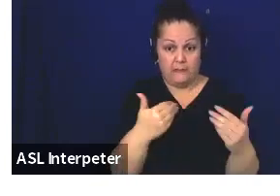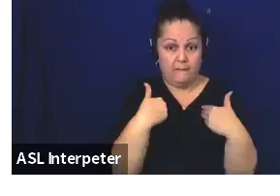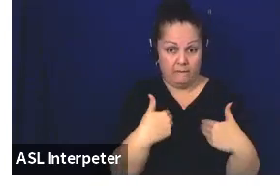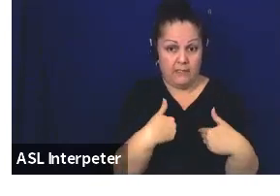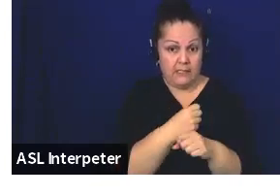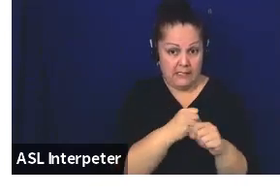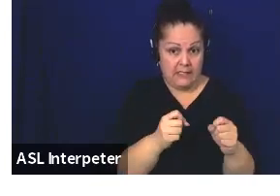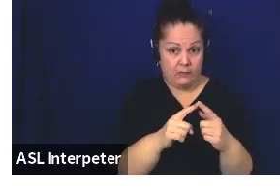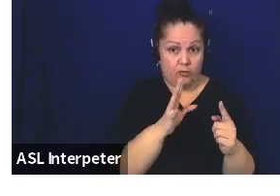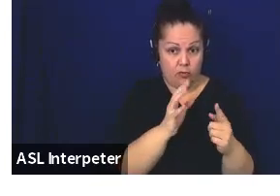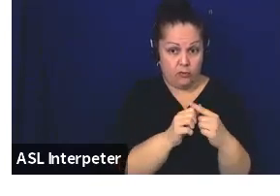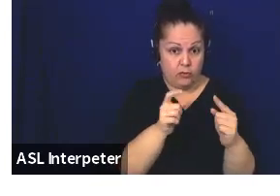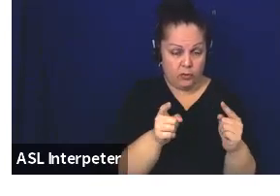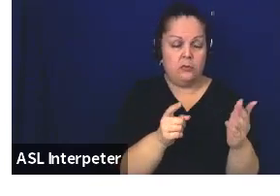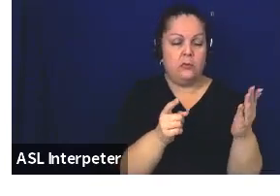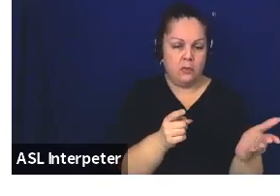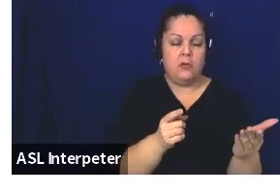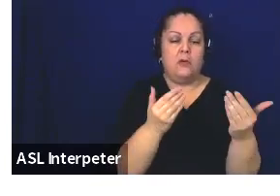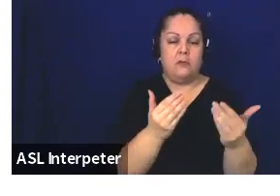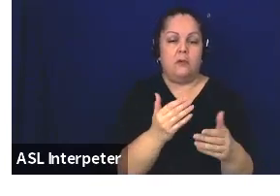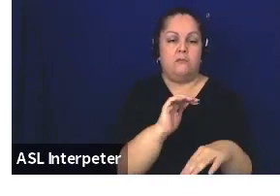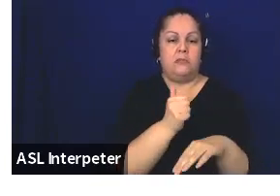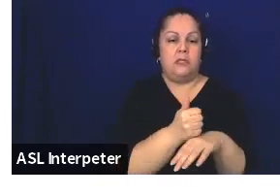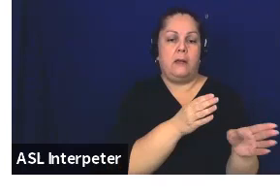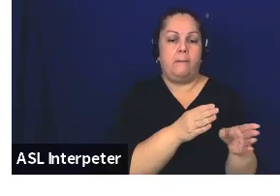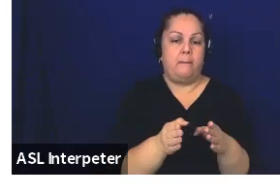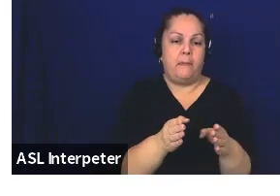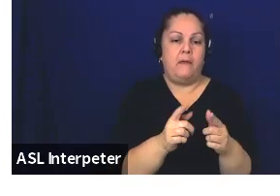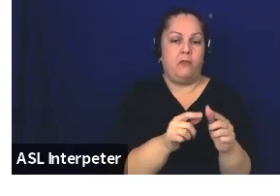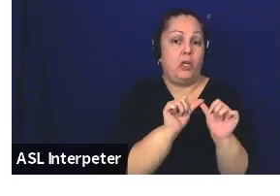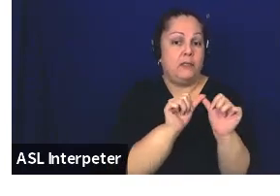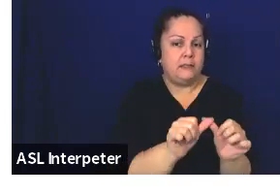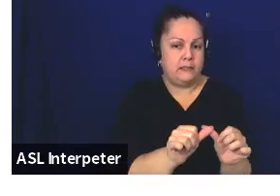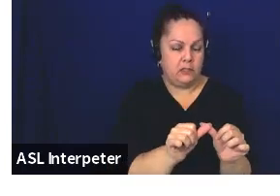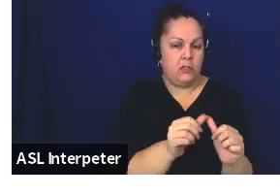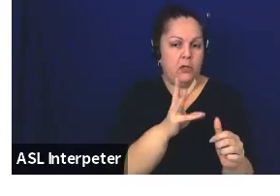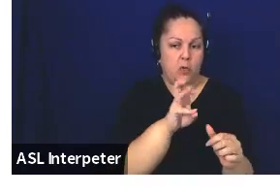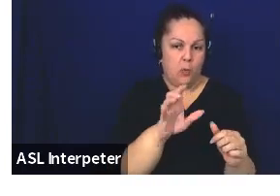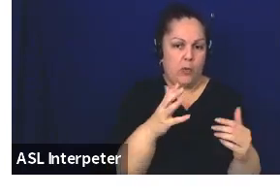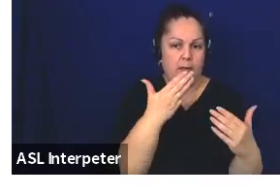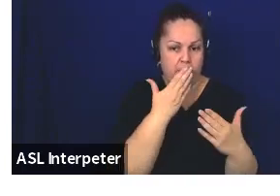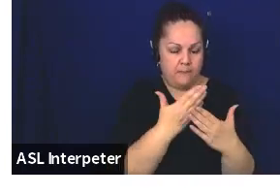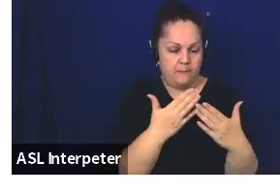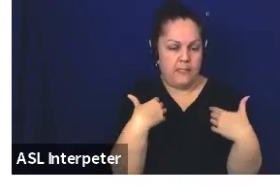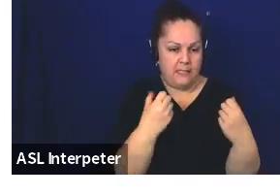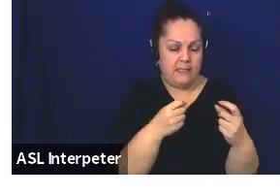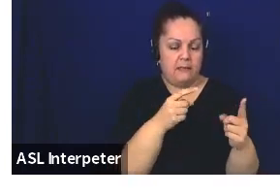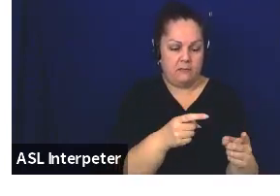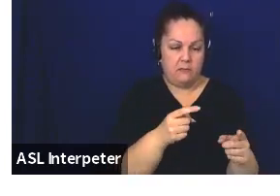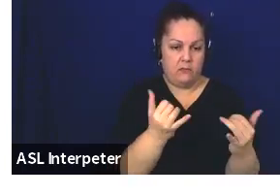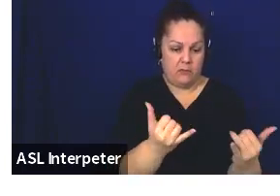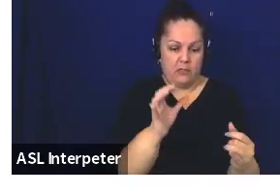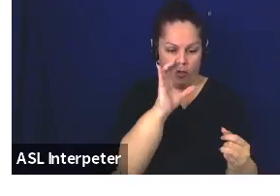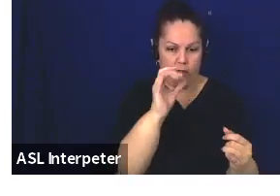to talk to you, we want to create a plan for continued well-being of an individual who is currently seeking crisis